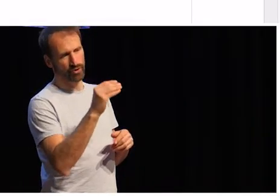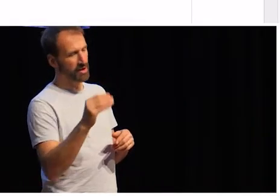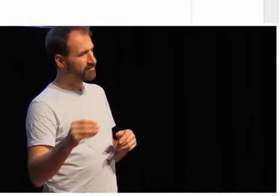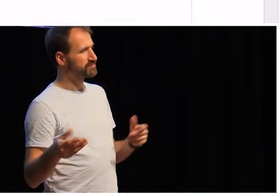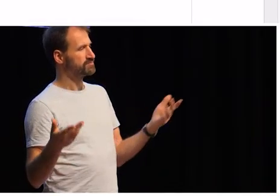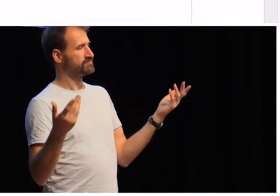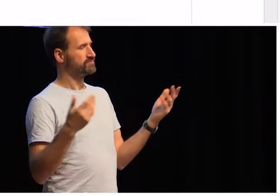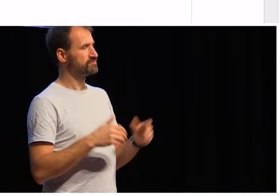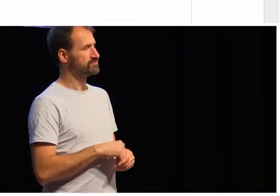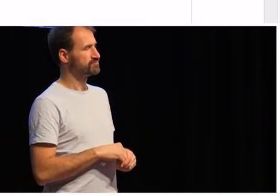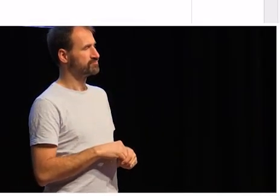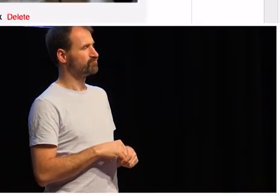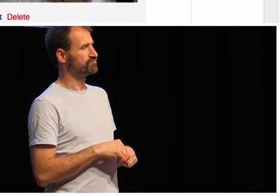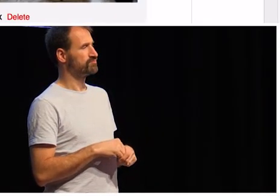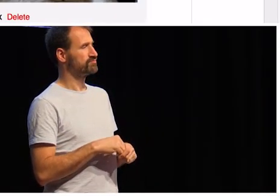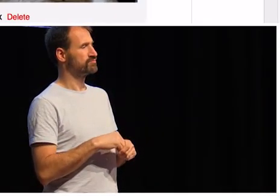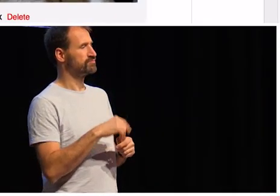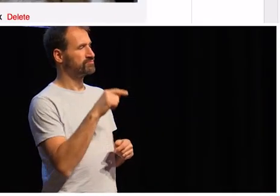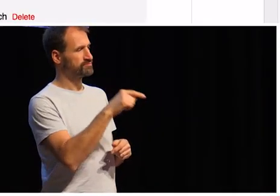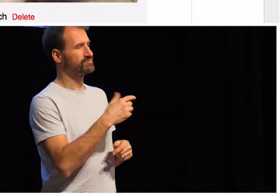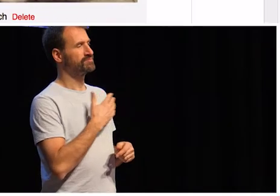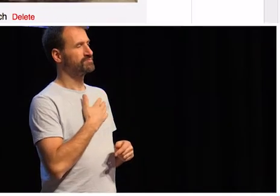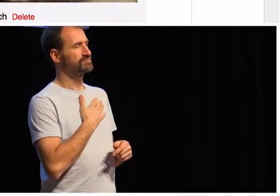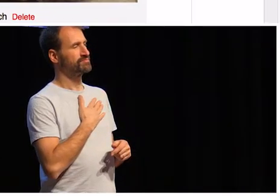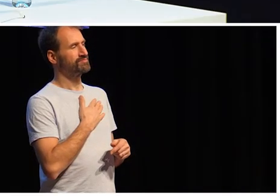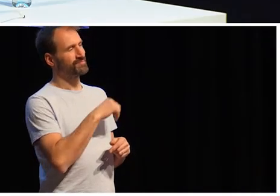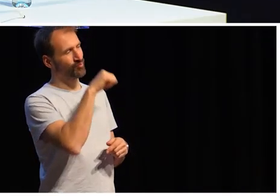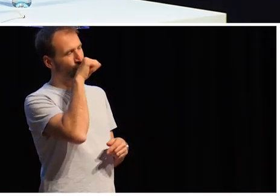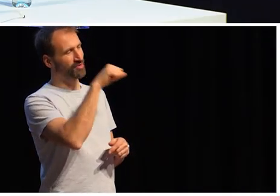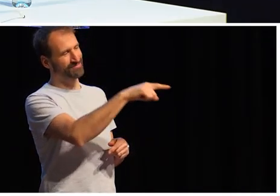and this is my favorite